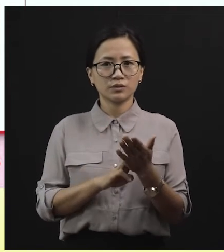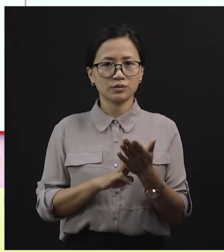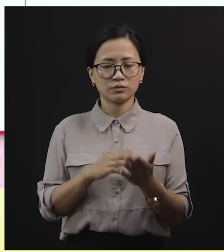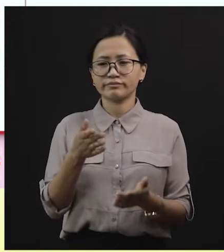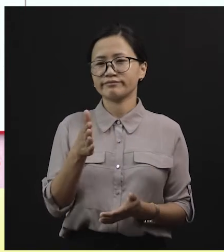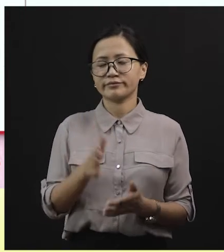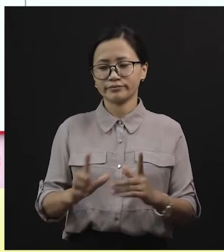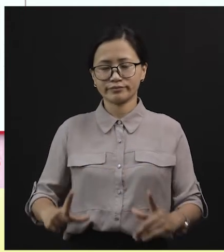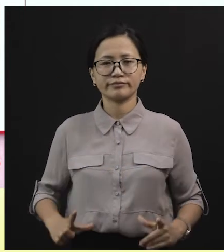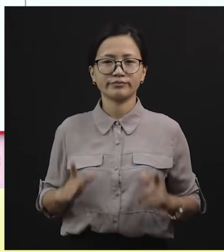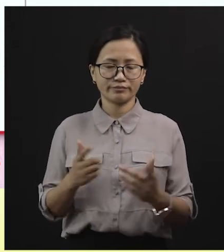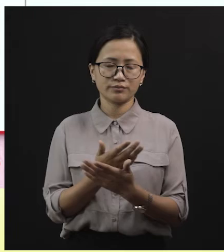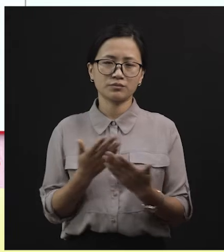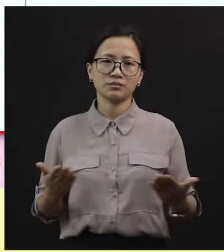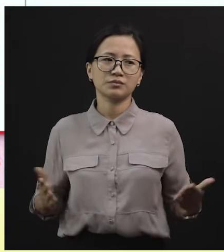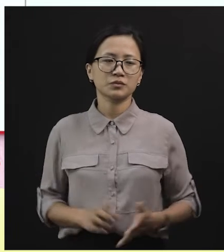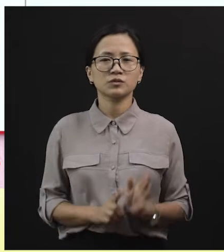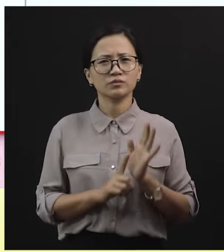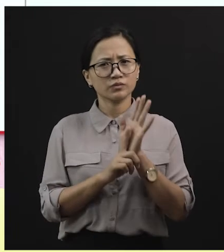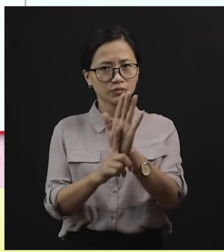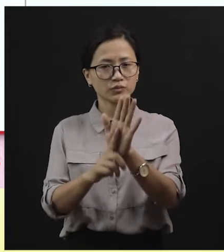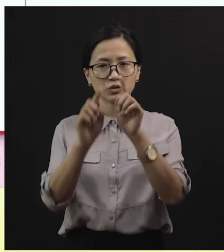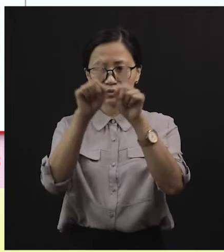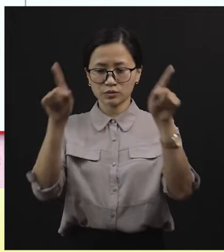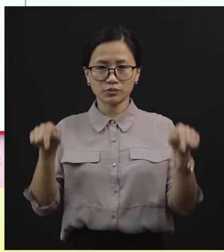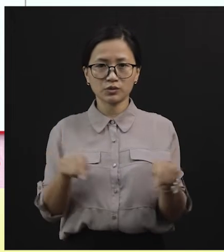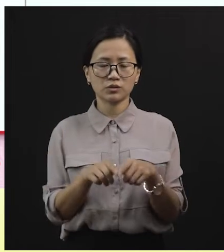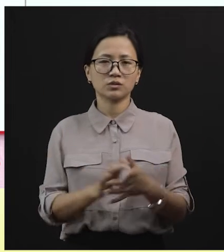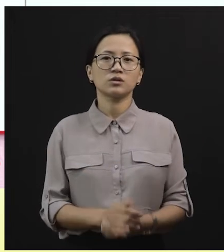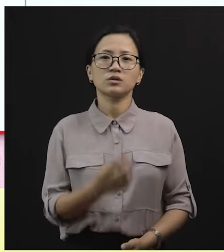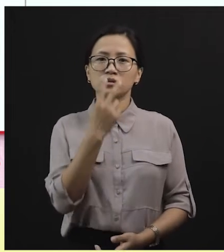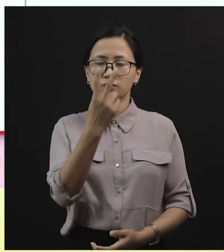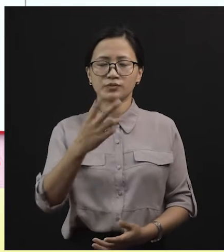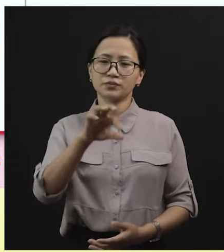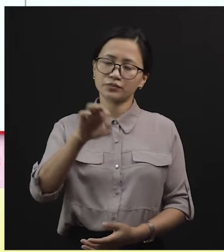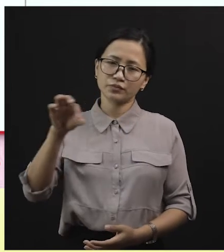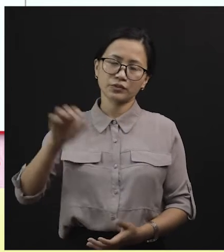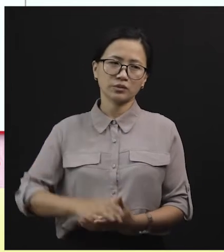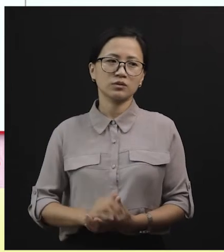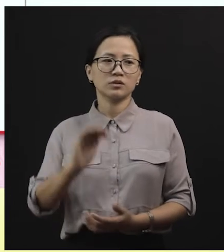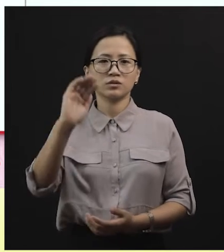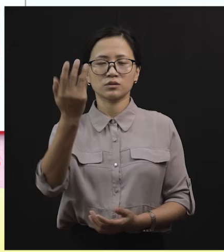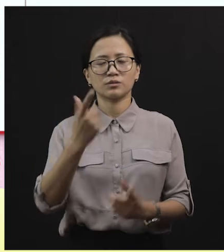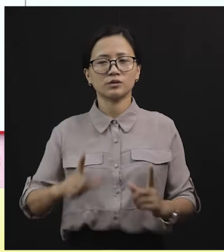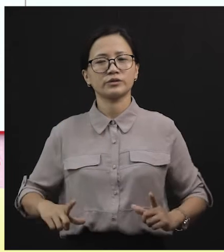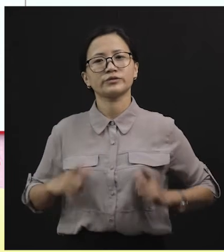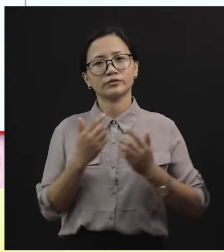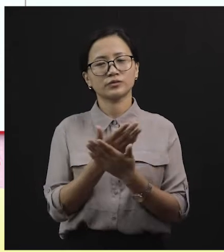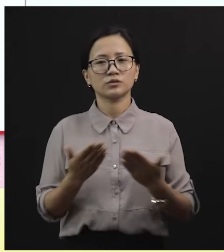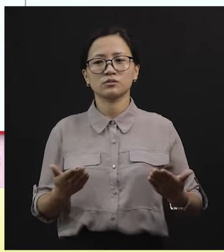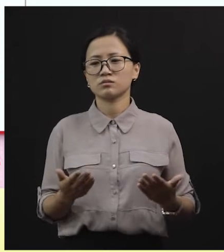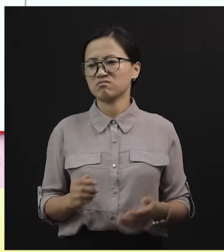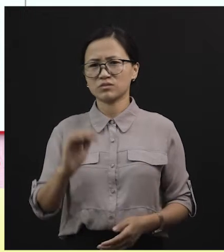here I've given some pictures. Let's try to find out what they are, okay? Some are living things, whereas